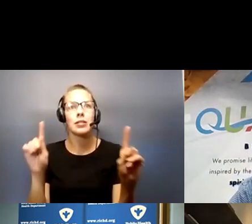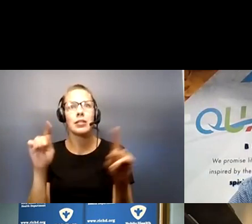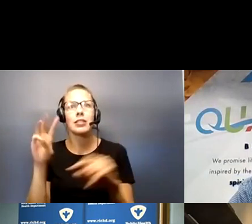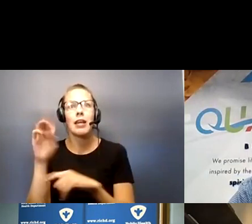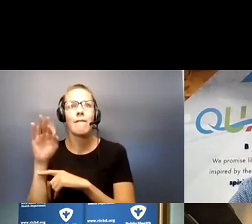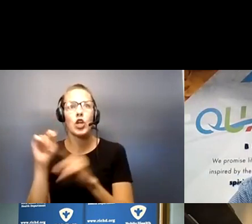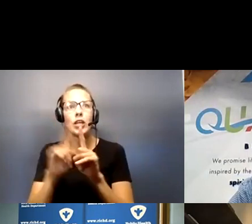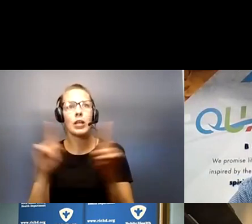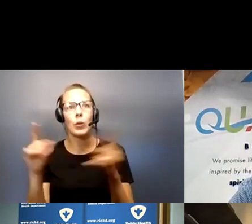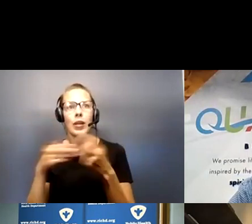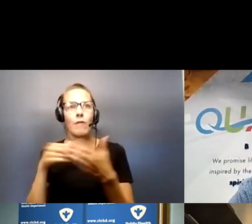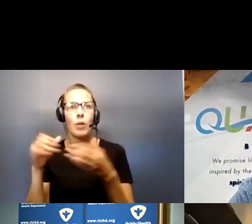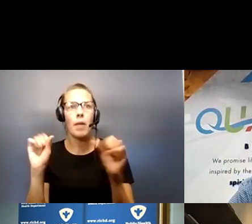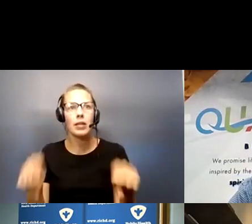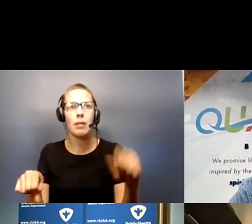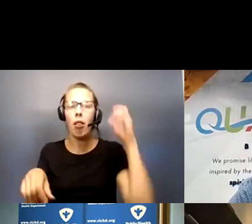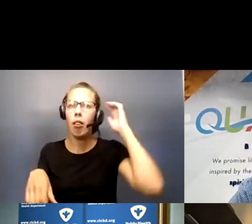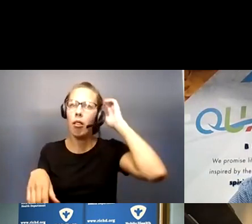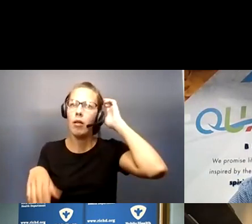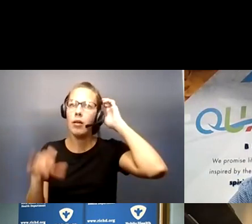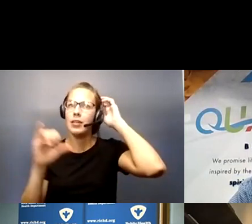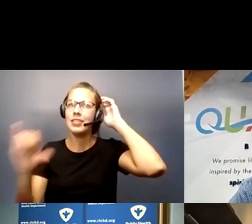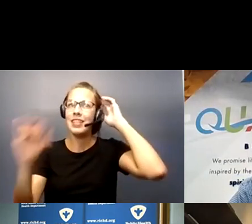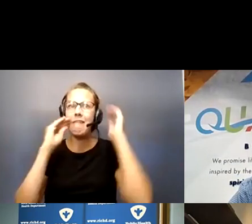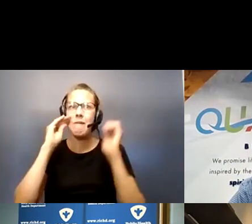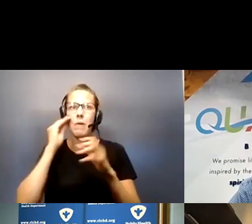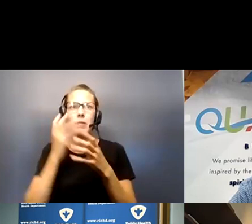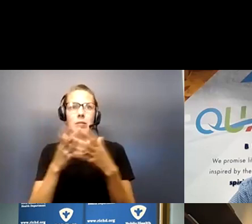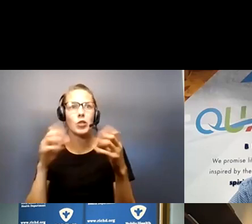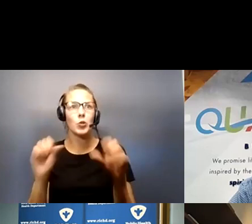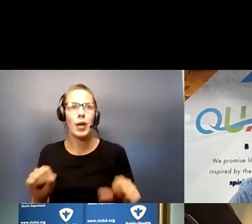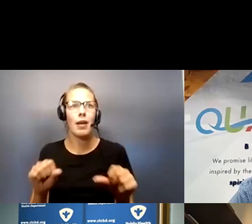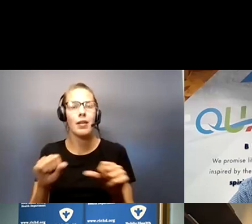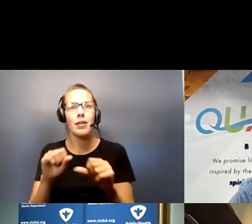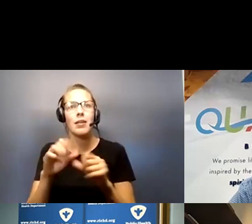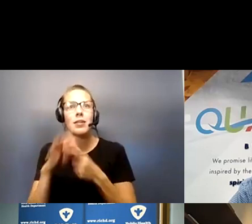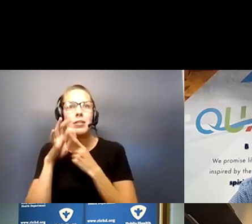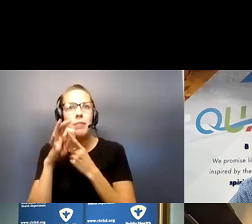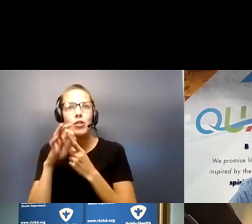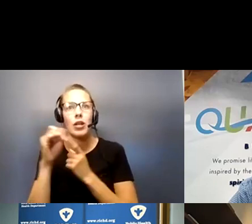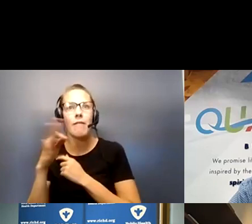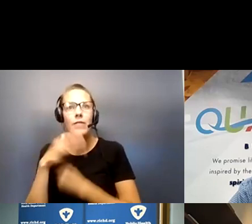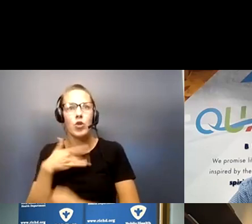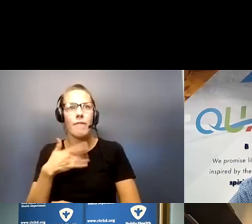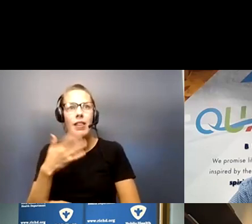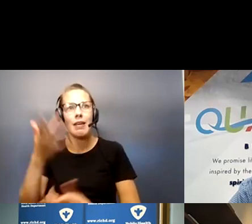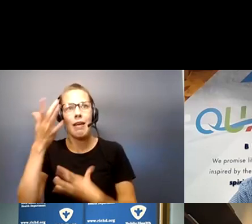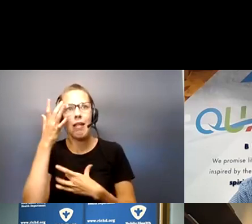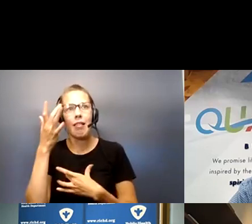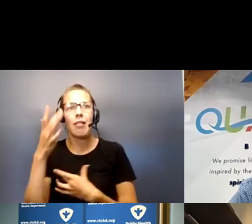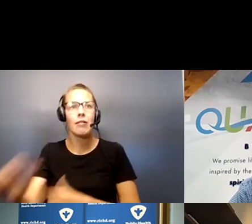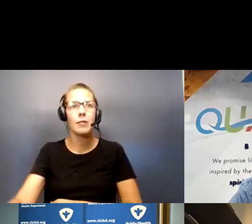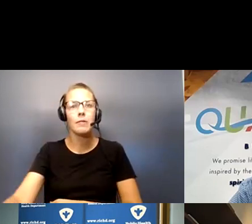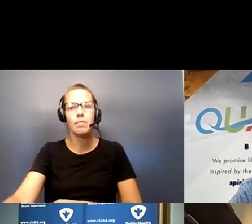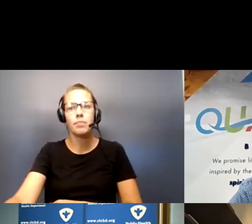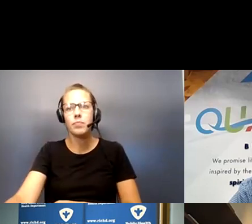others whenever possible, and stay home as much as you can, and especially if you're feeling ill.